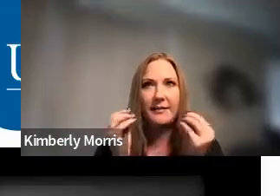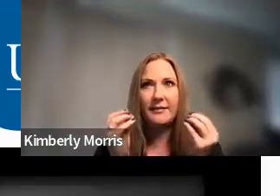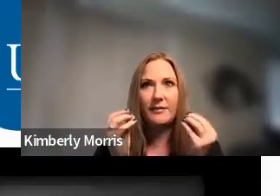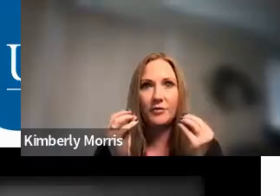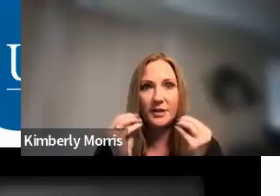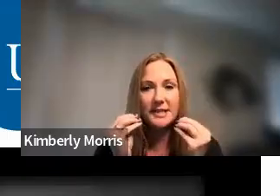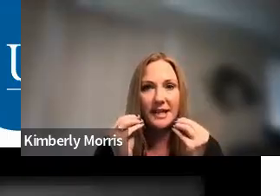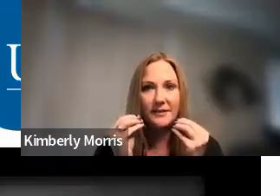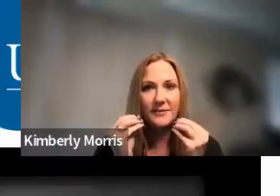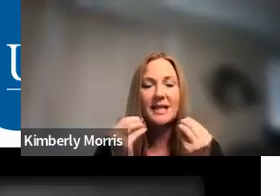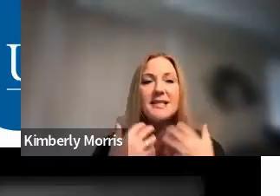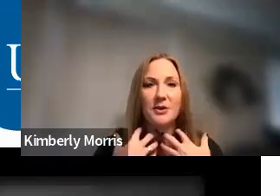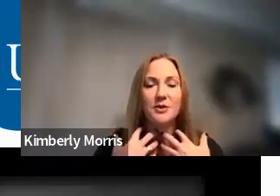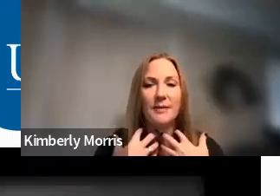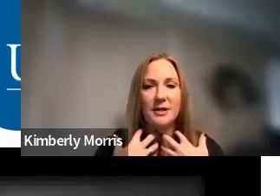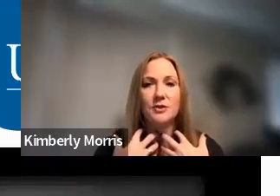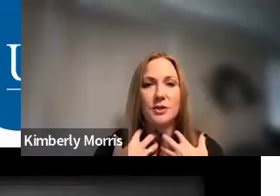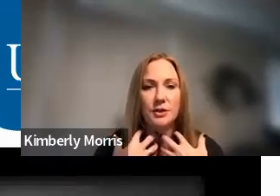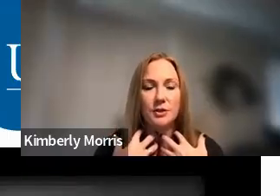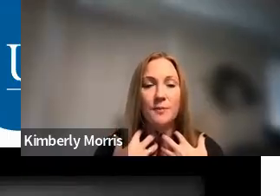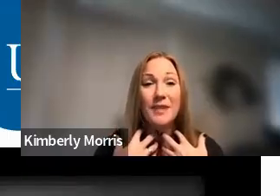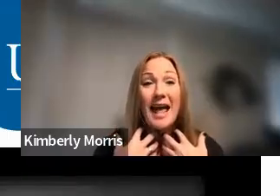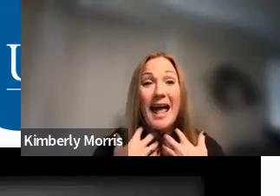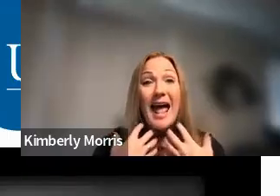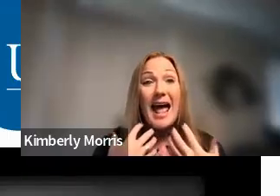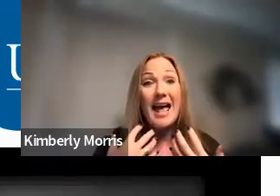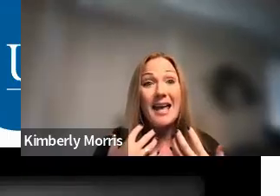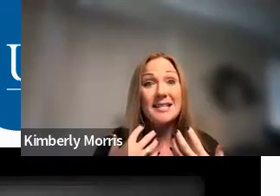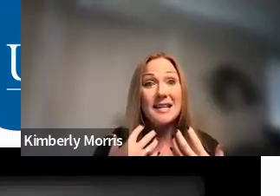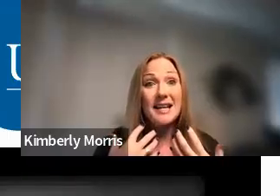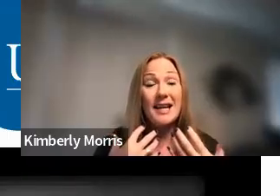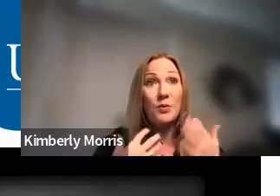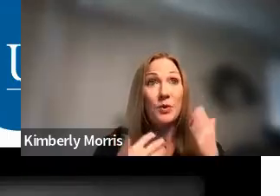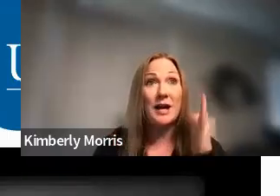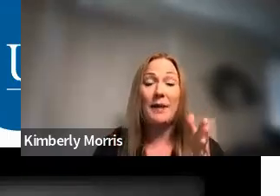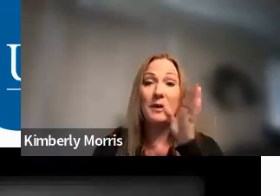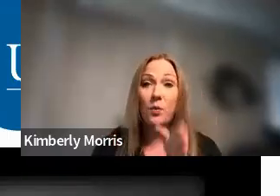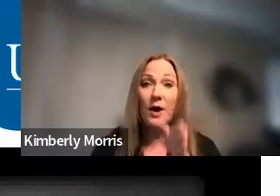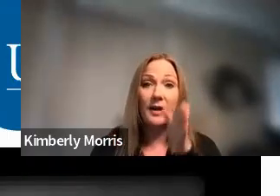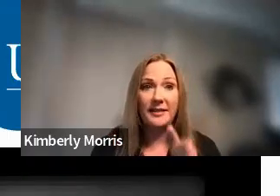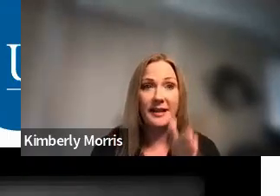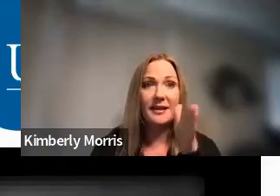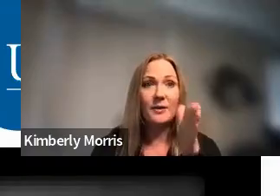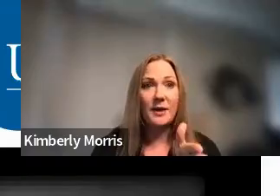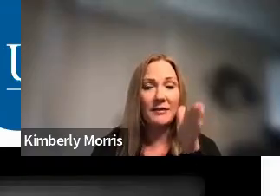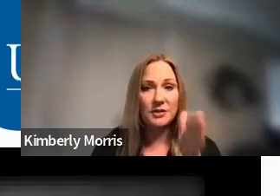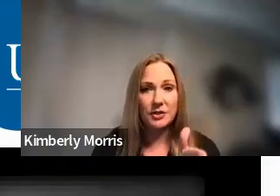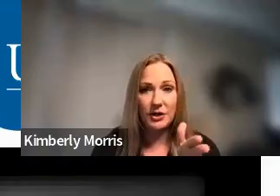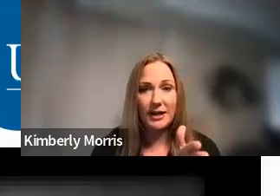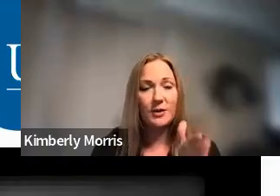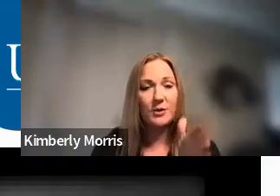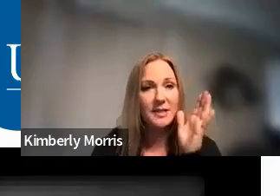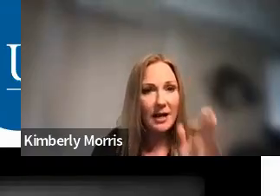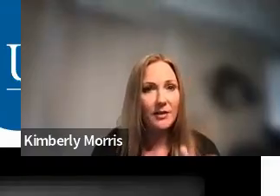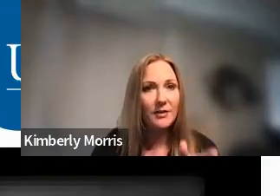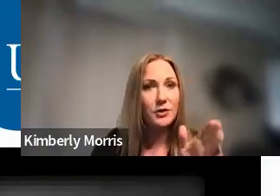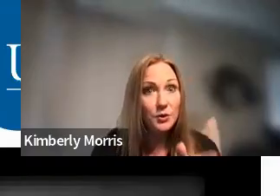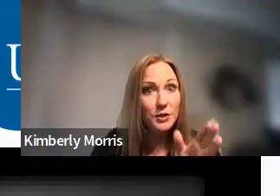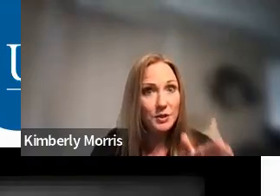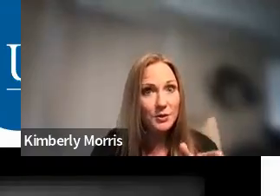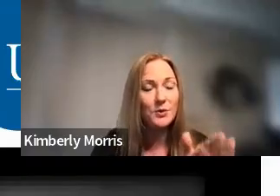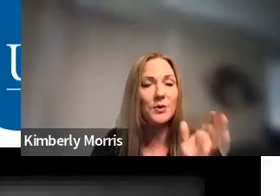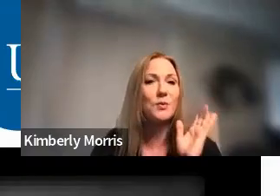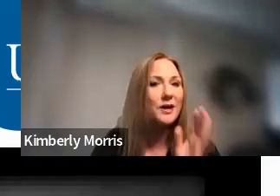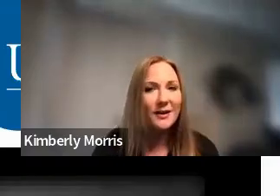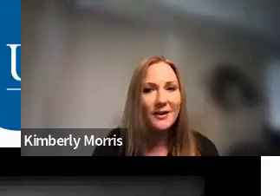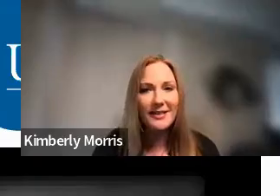brain receives and tells their muscles to do. And it will not be one thing that we have to target or tell you